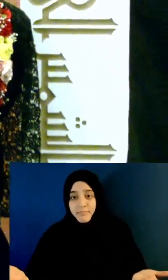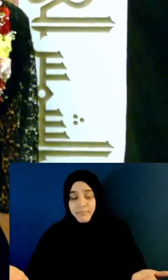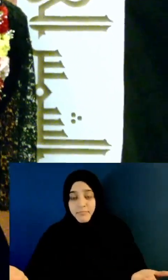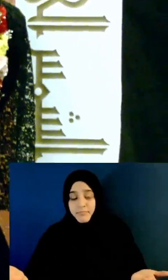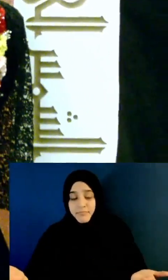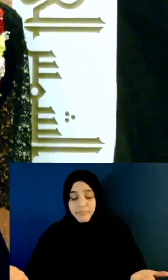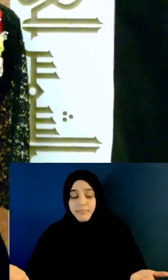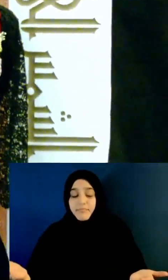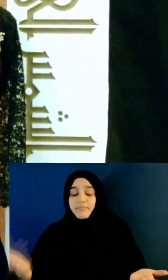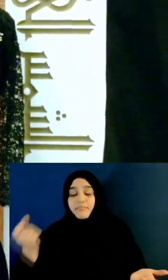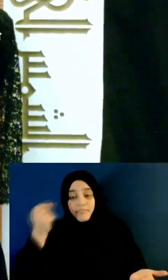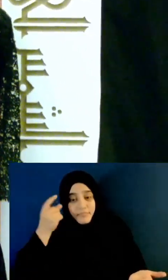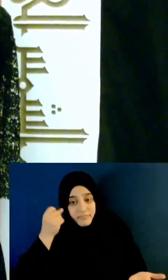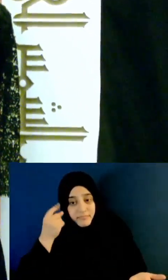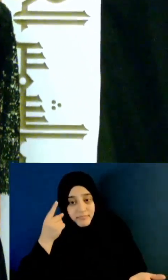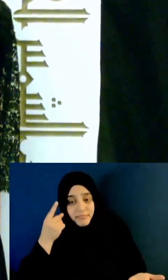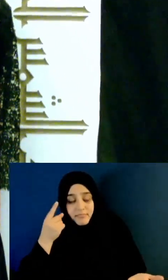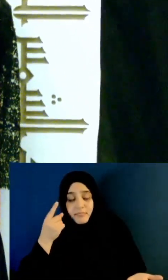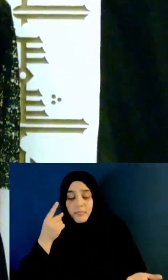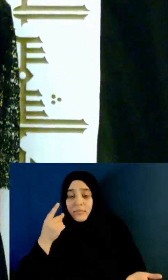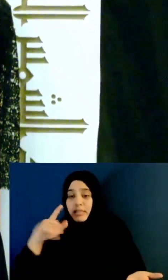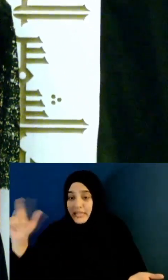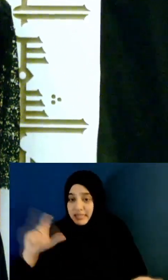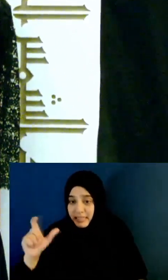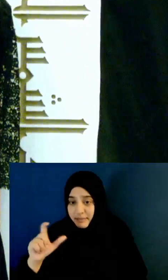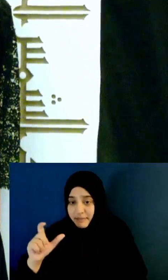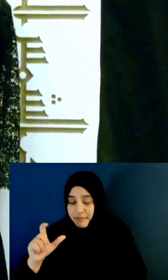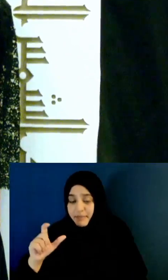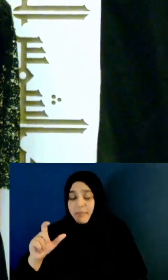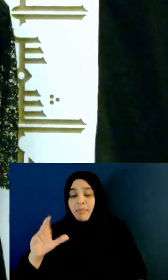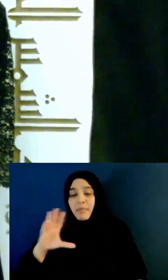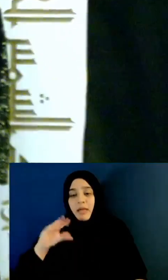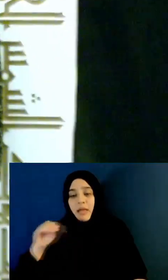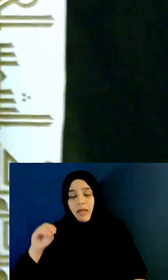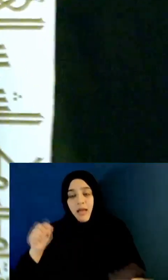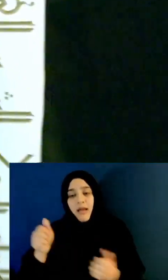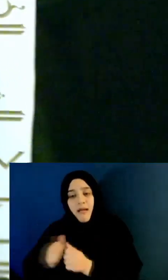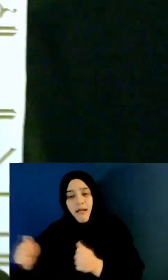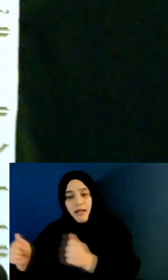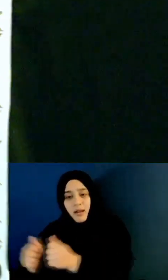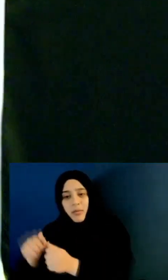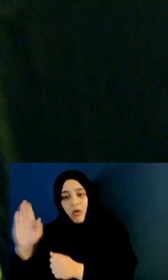Islam and the teachings of Ahlul Bayt